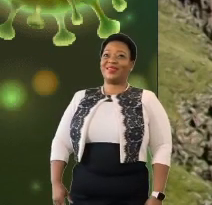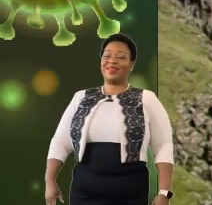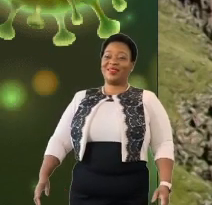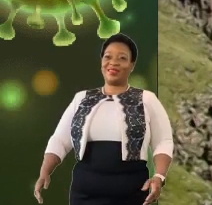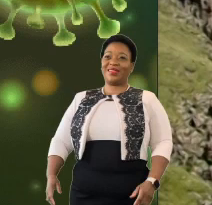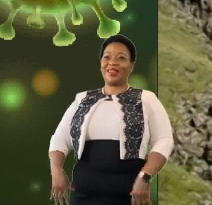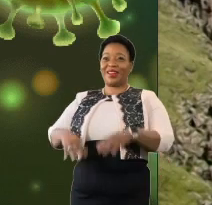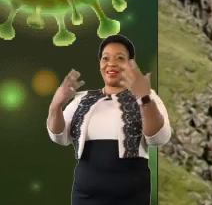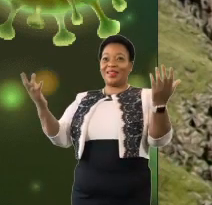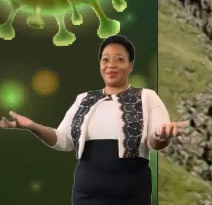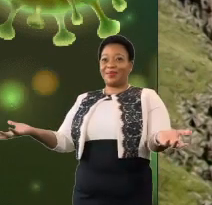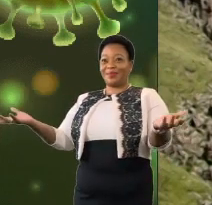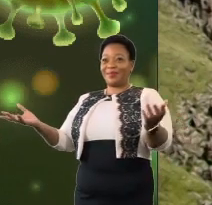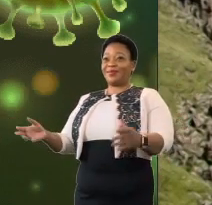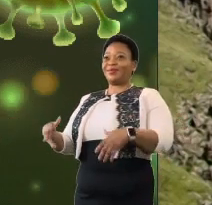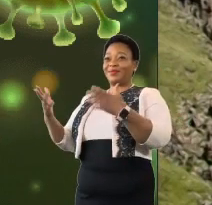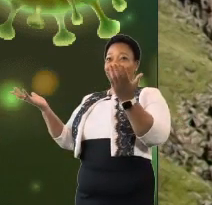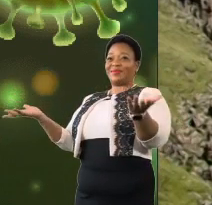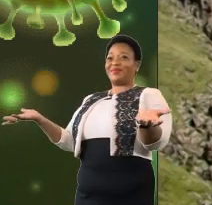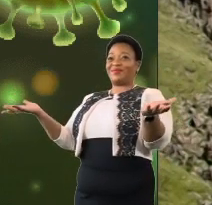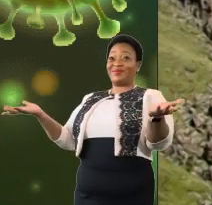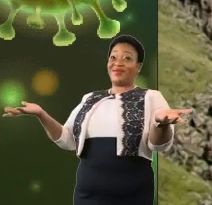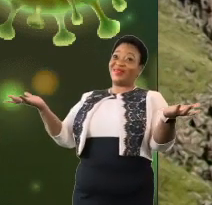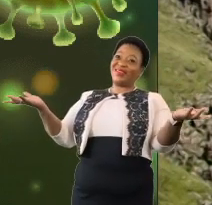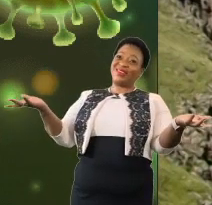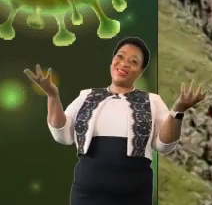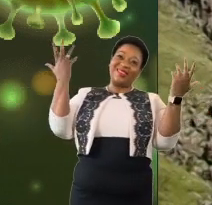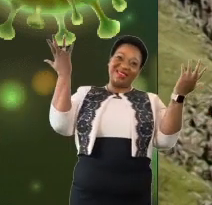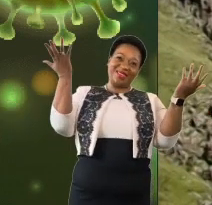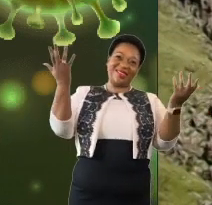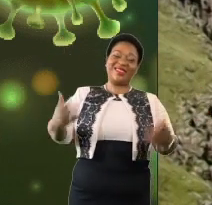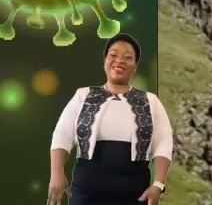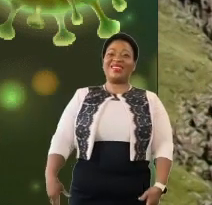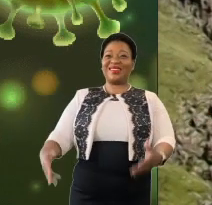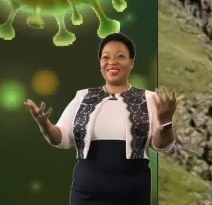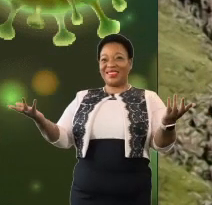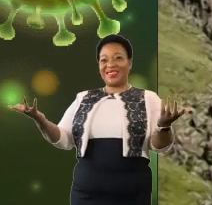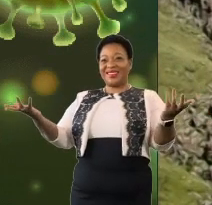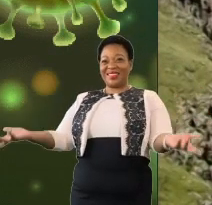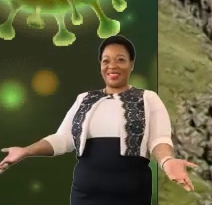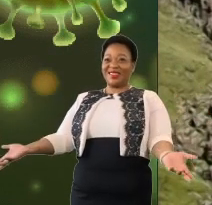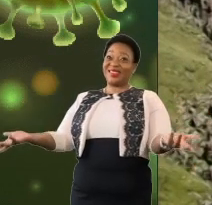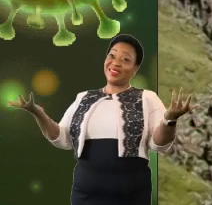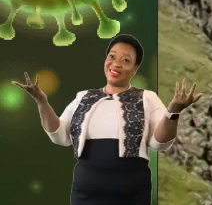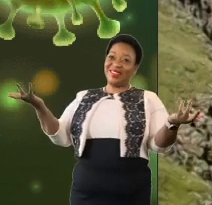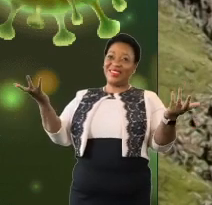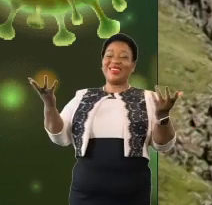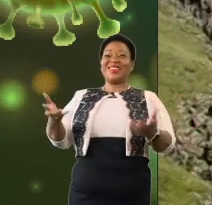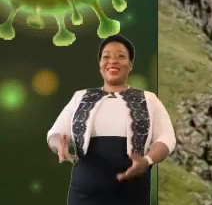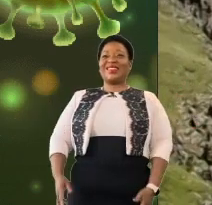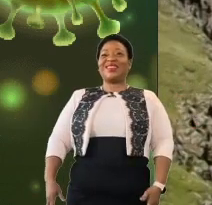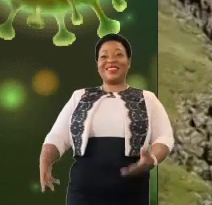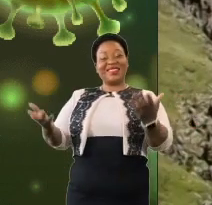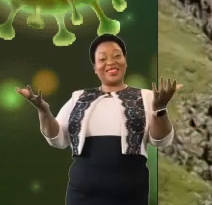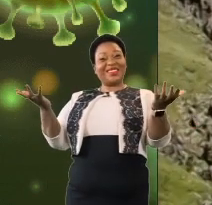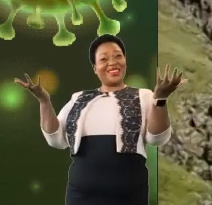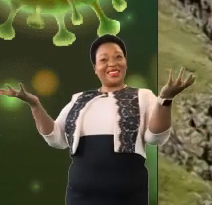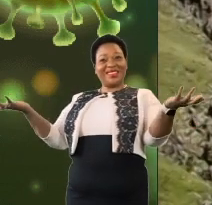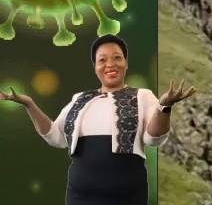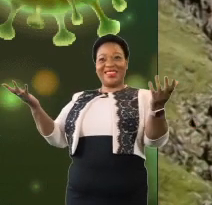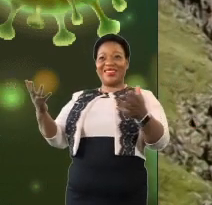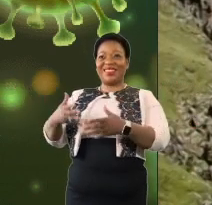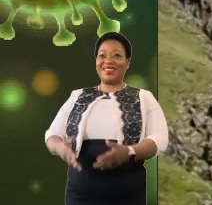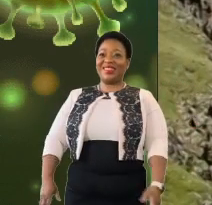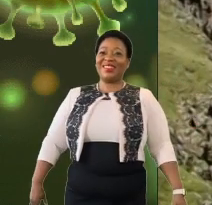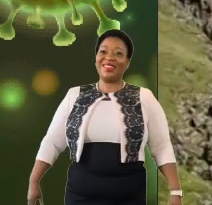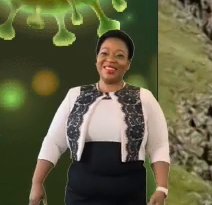Friday, start to come back online again, should they meet certain requirements. And then the question is, but